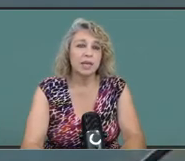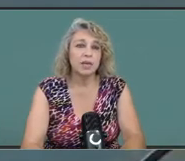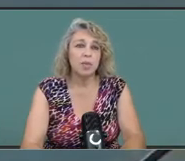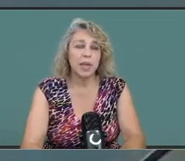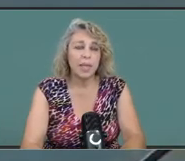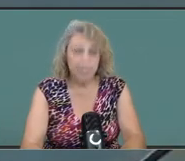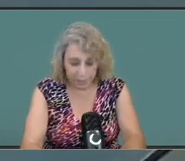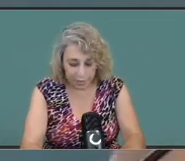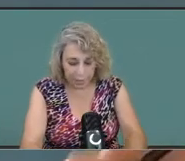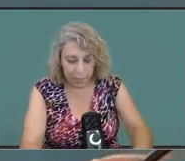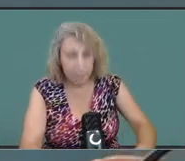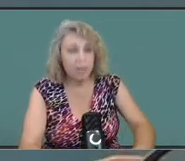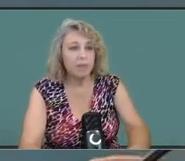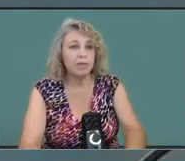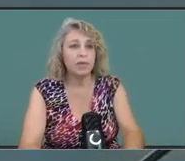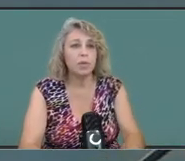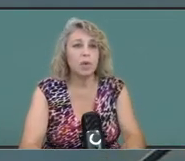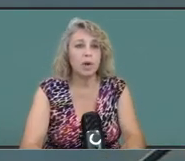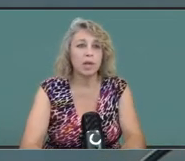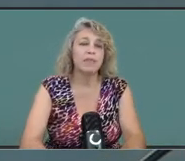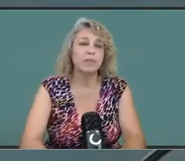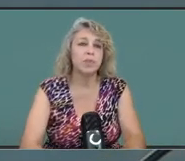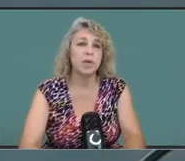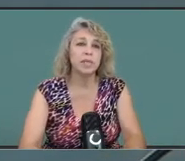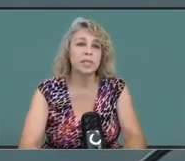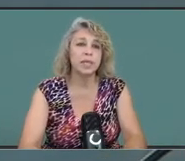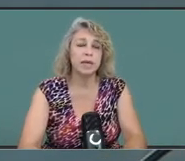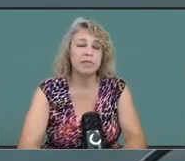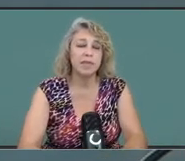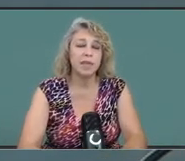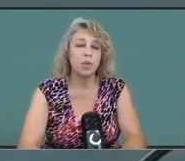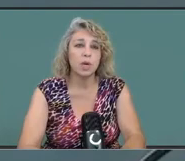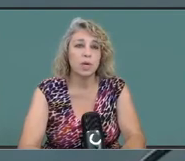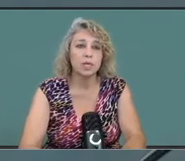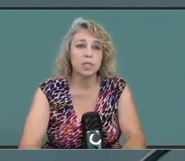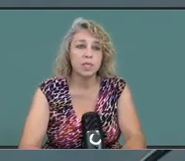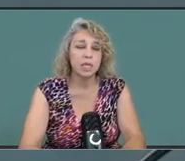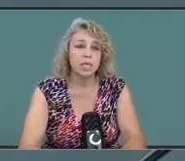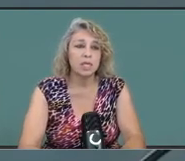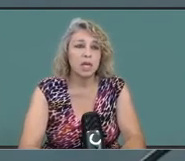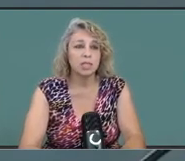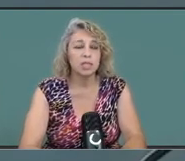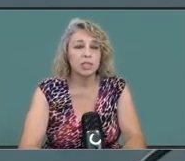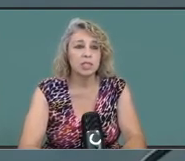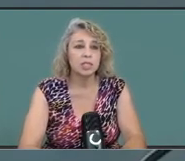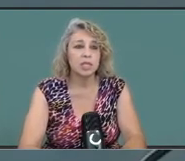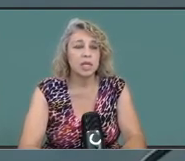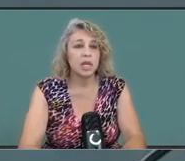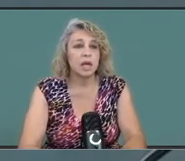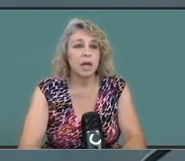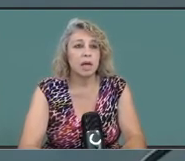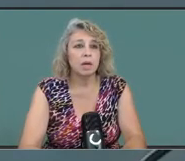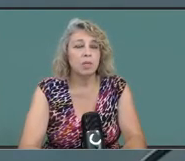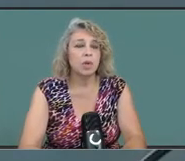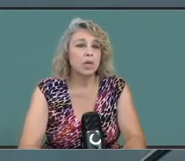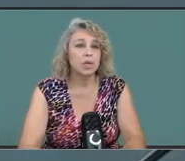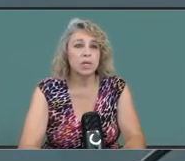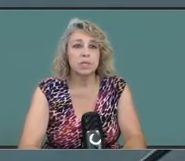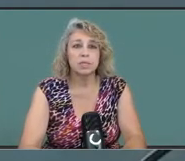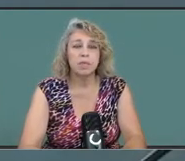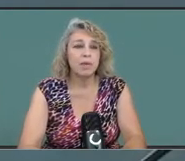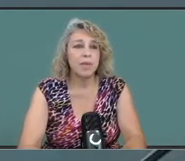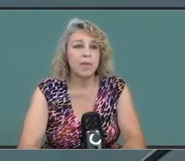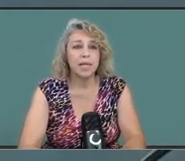congratulating and recognizing the work of the workers, doctors,